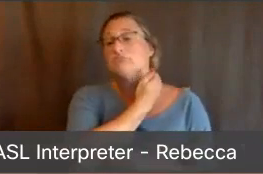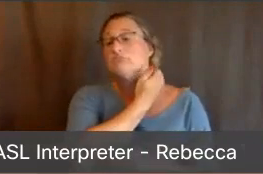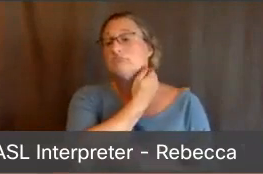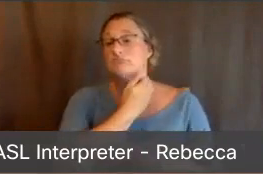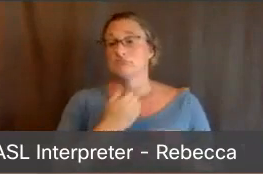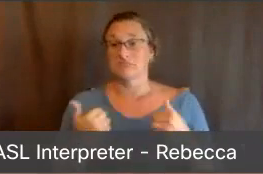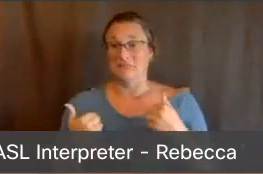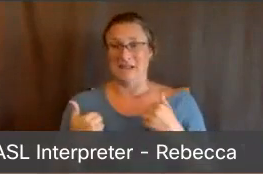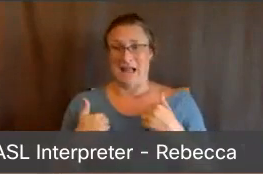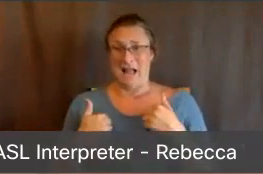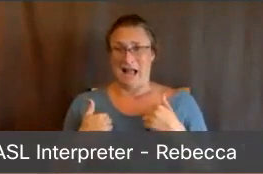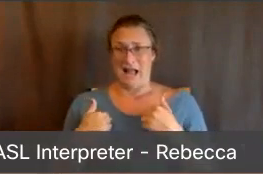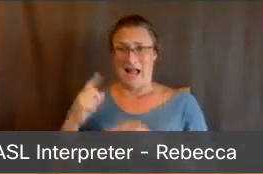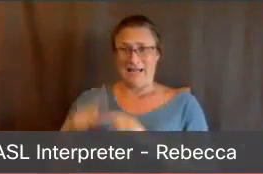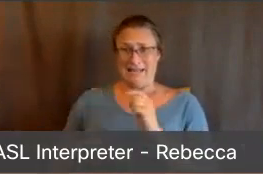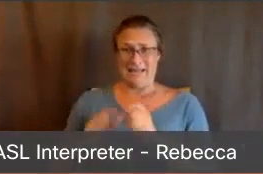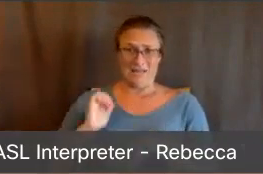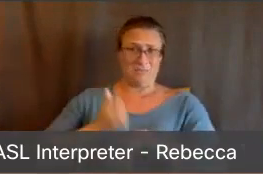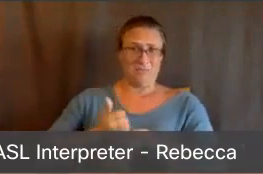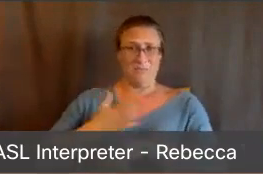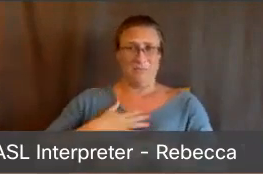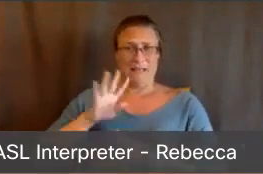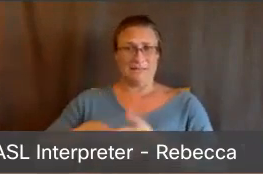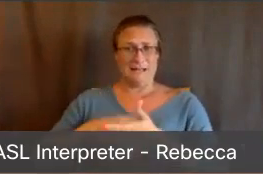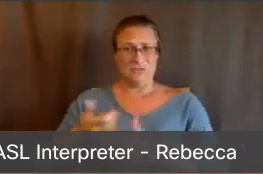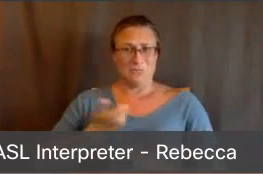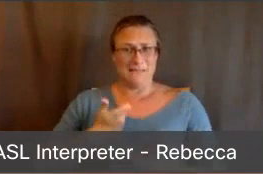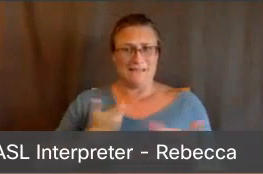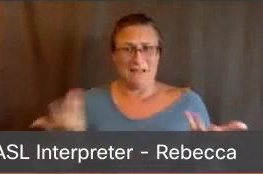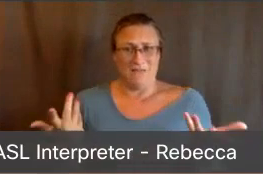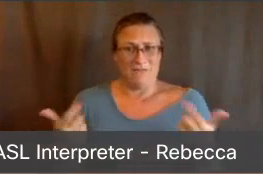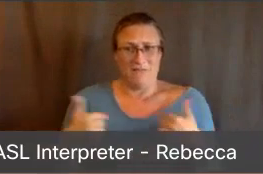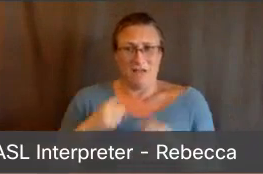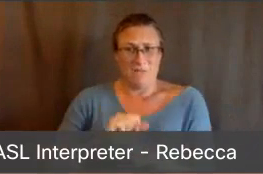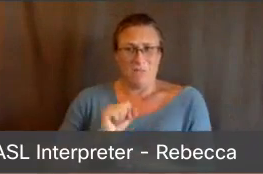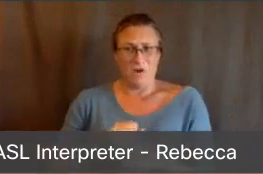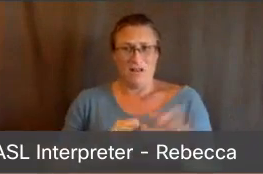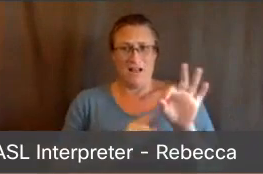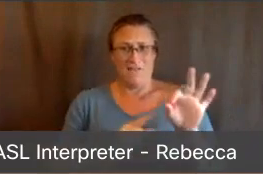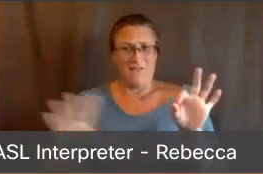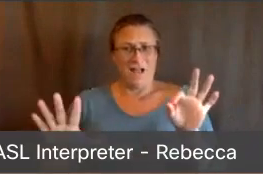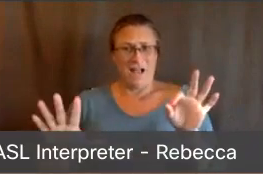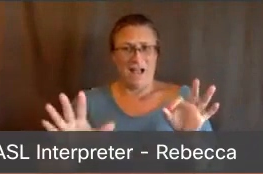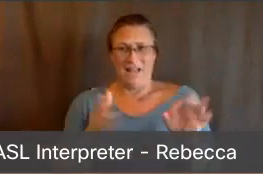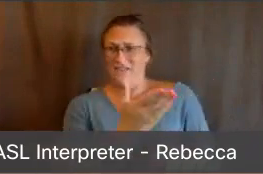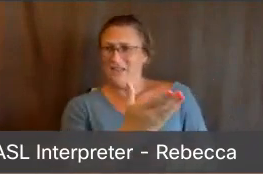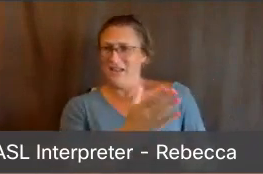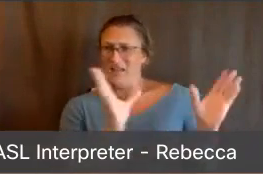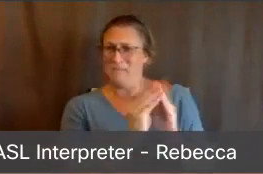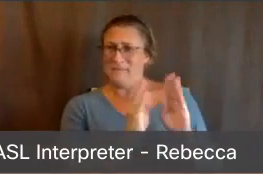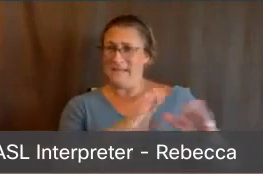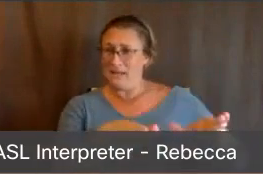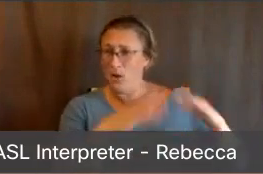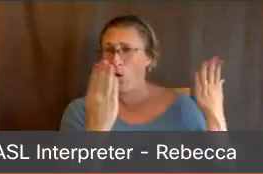schedule, then all these barriers start to pop up. So now you work a 9 to 5, you can't go to any meetings, even though they're open to the